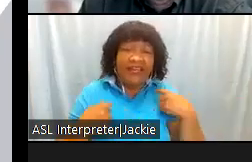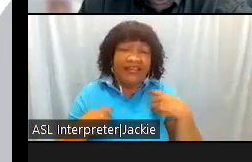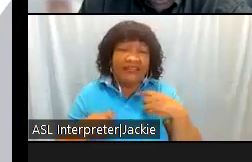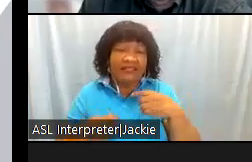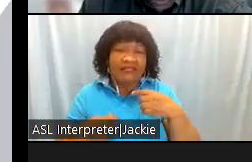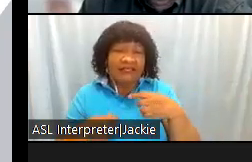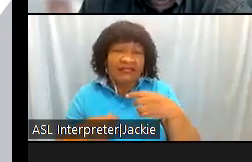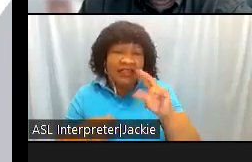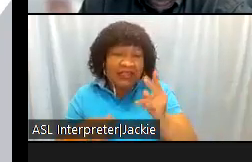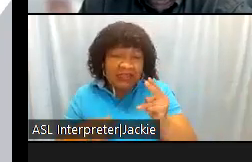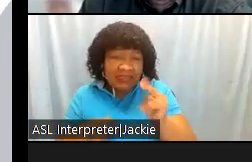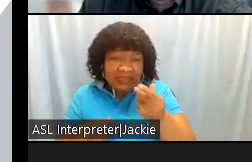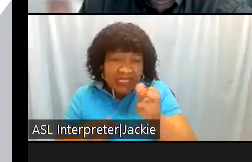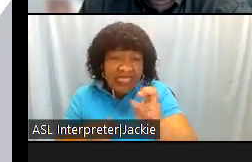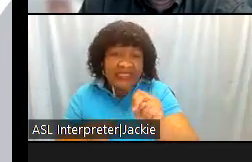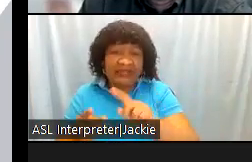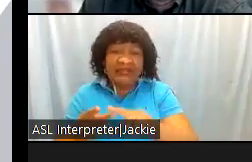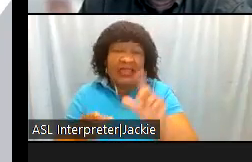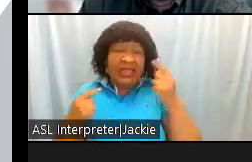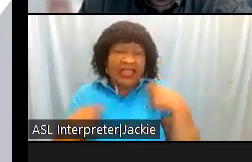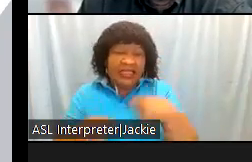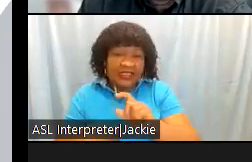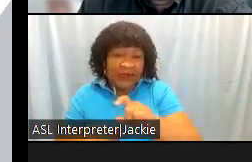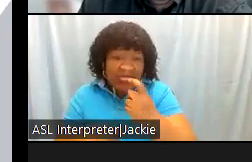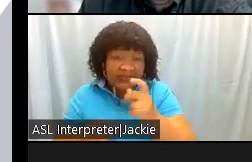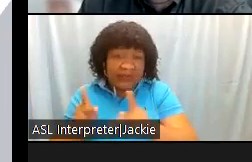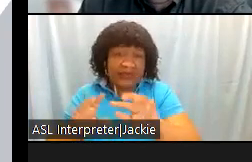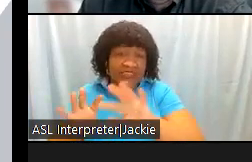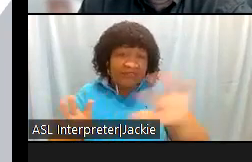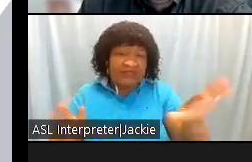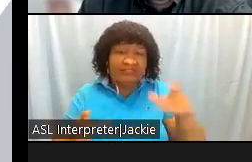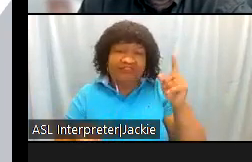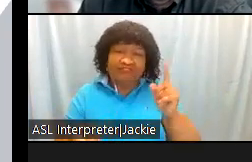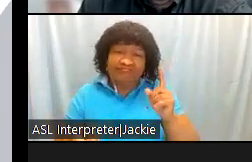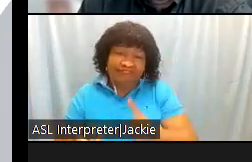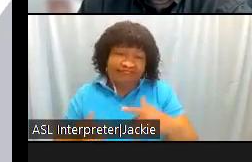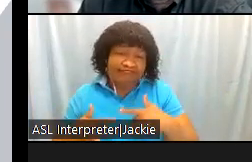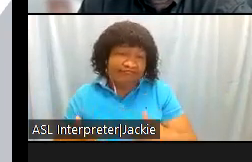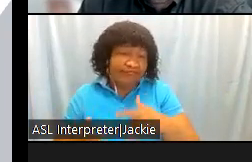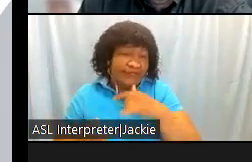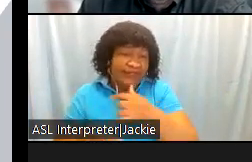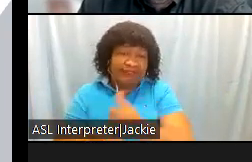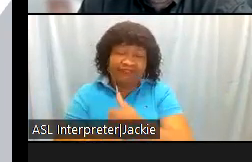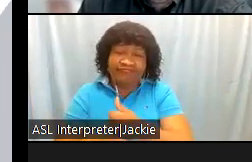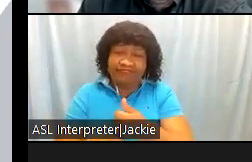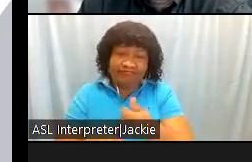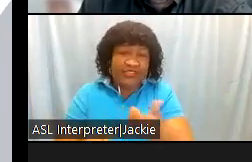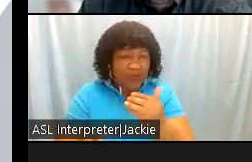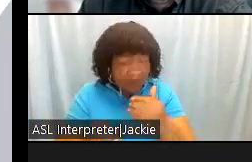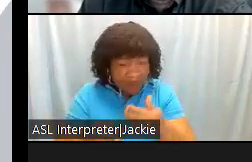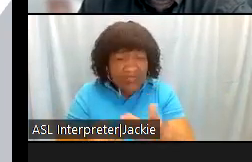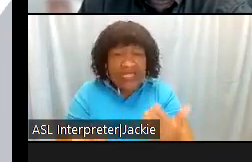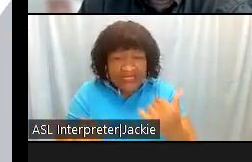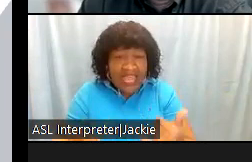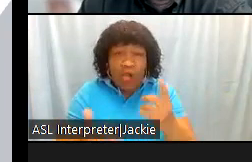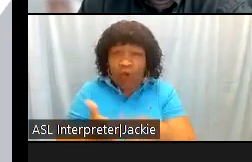Islander population, and the Hispanic Latinx population, we are seeing lower rates. And the place that we are actually